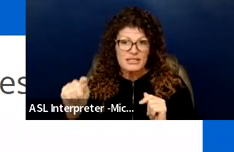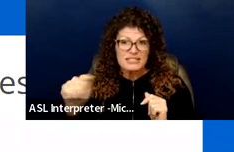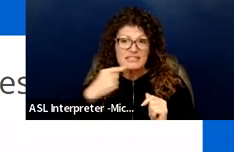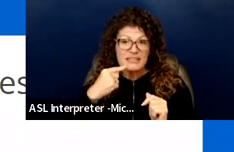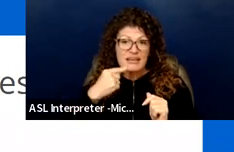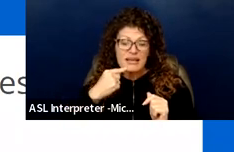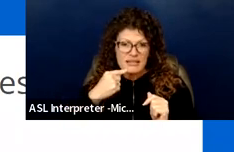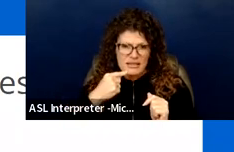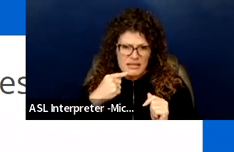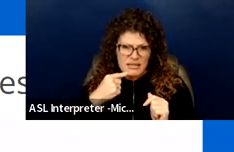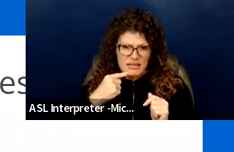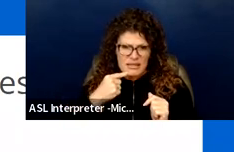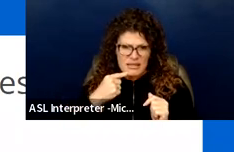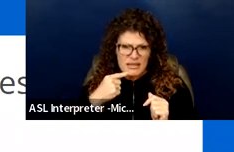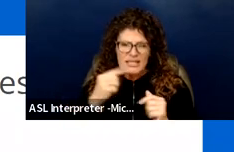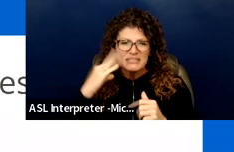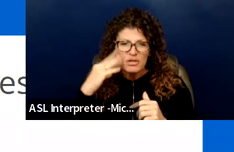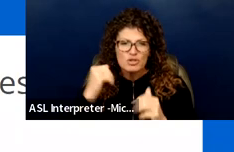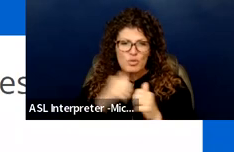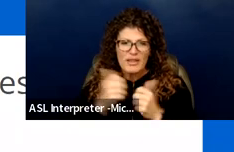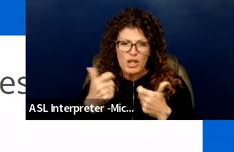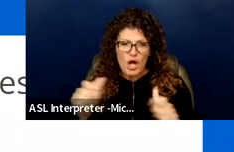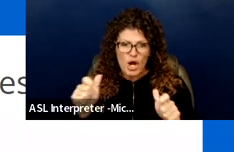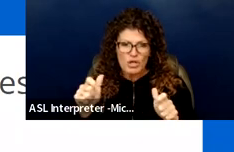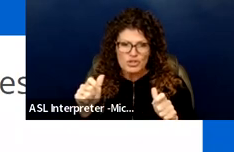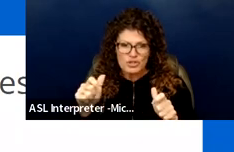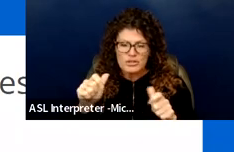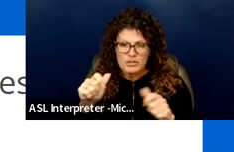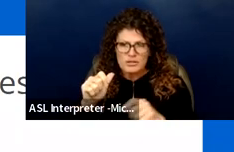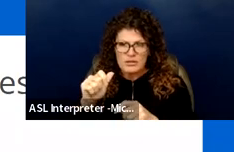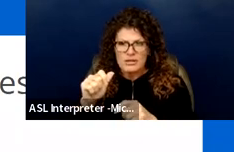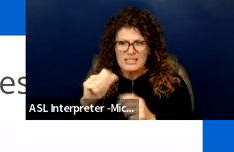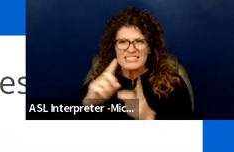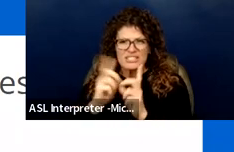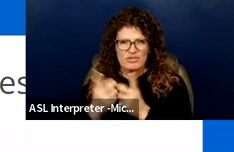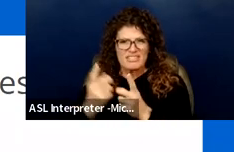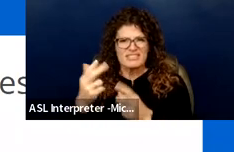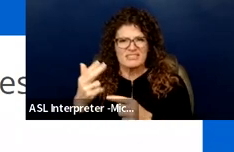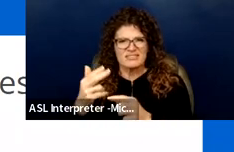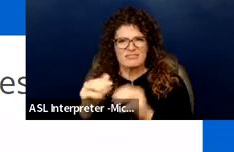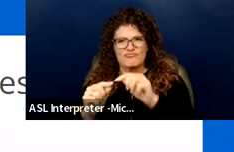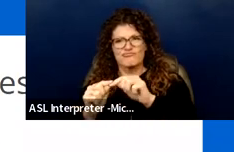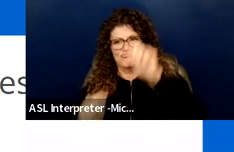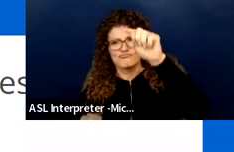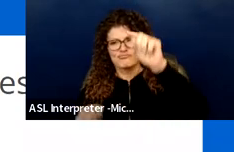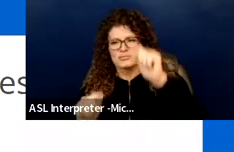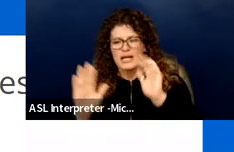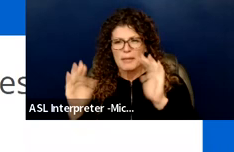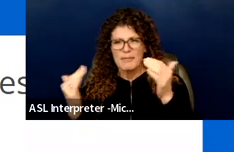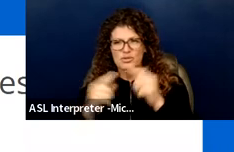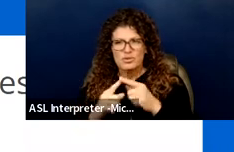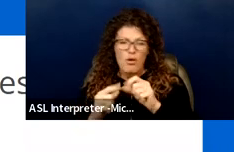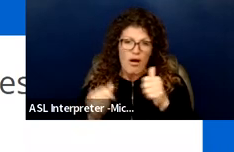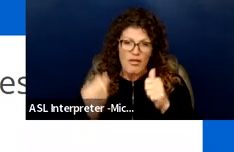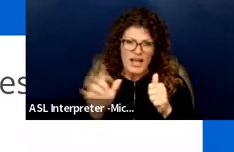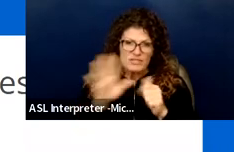leading a large urban district was very important, which is quite a bit higher than some of the Asian responses to